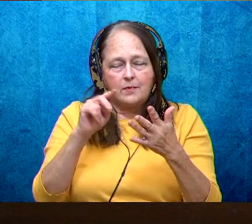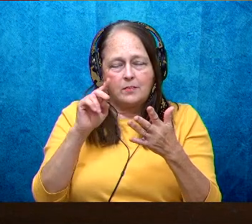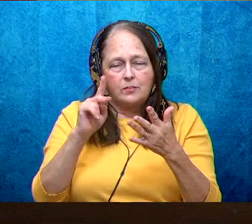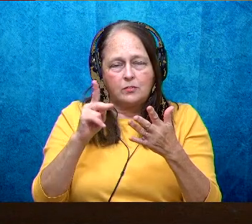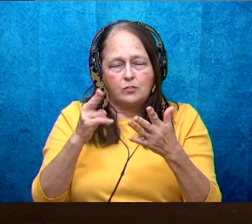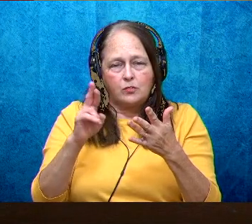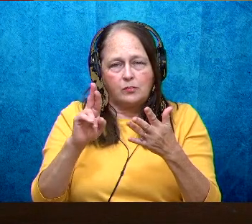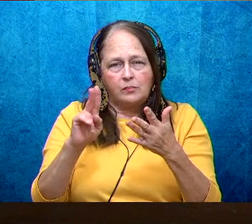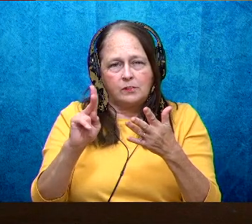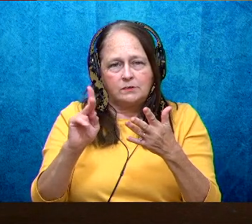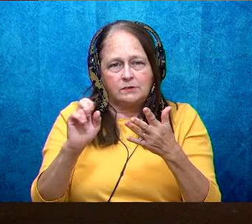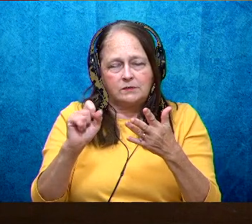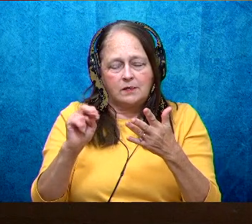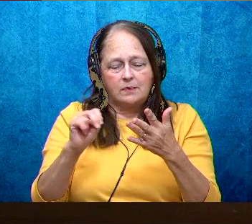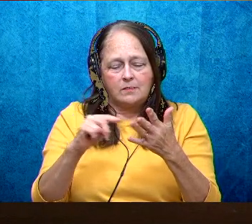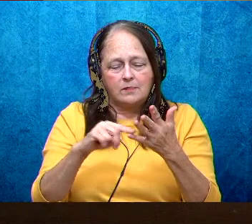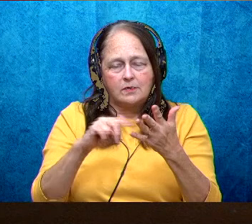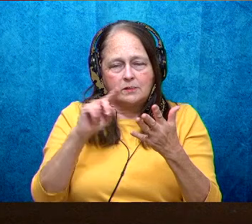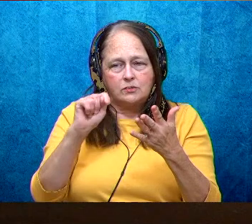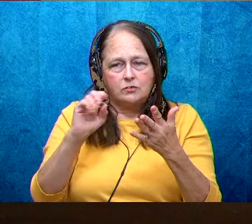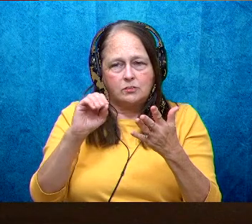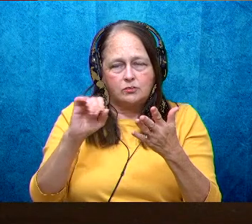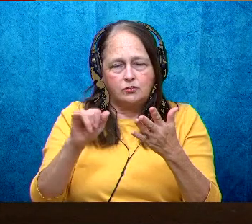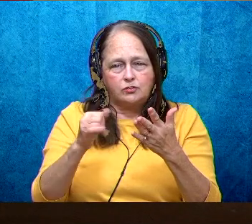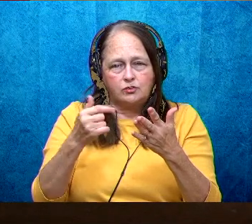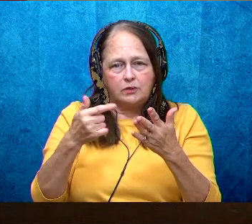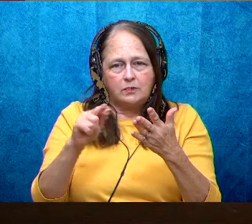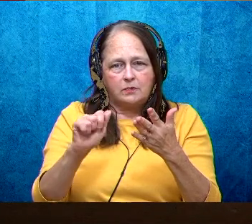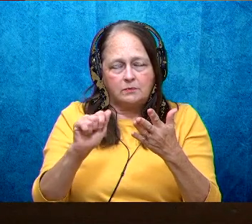Kyrgyzstan, and Tajikistan.